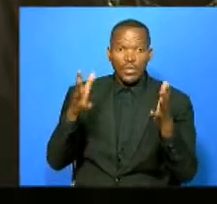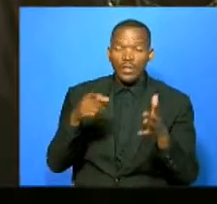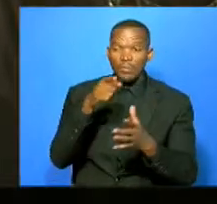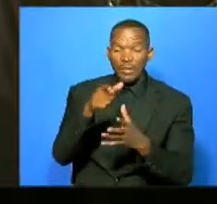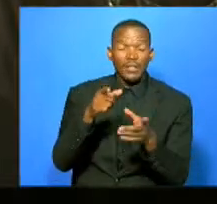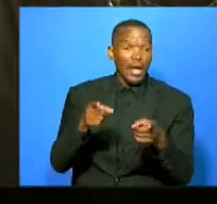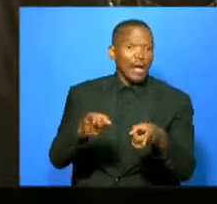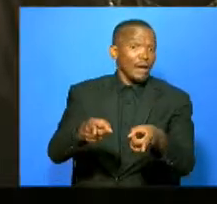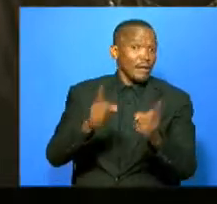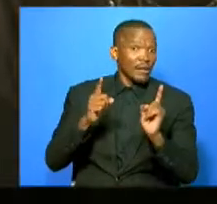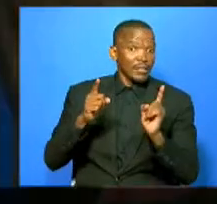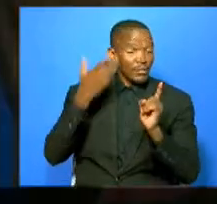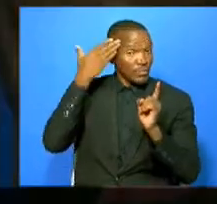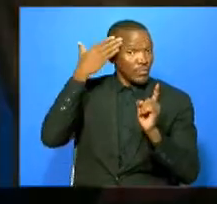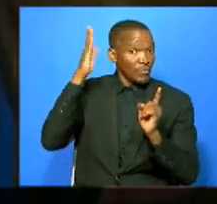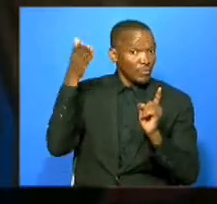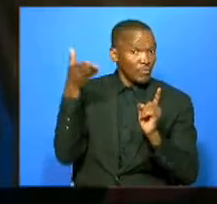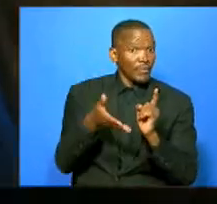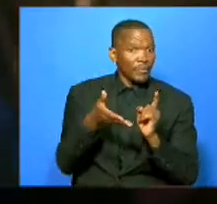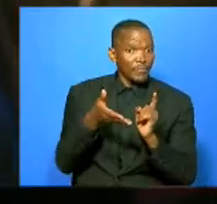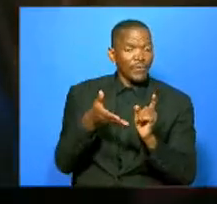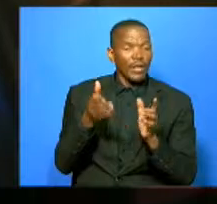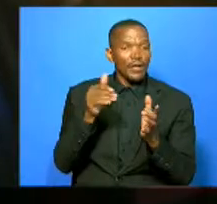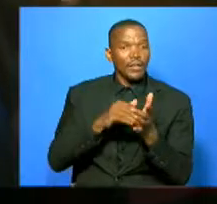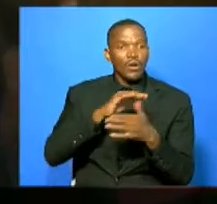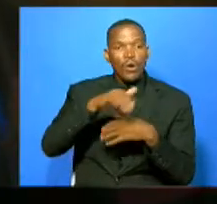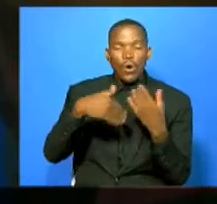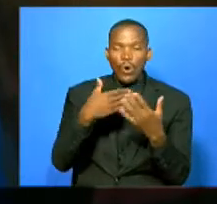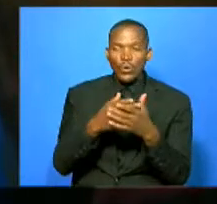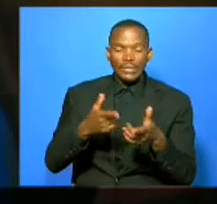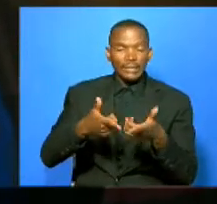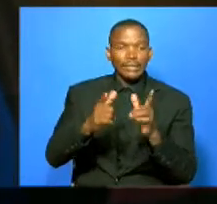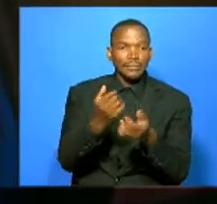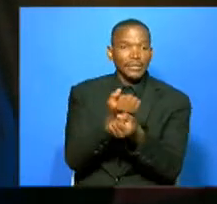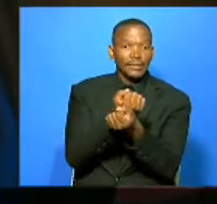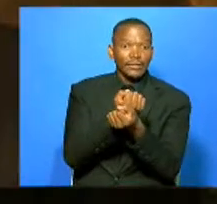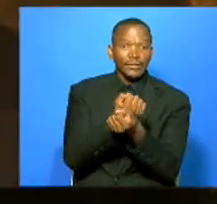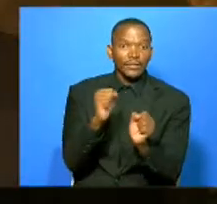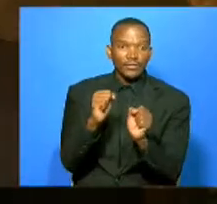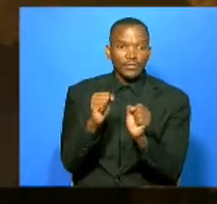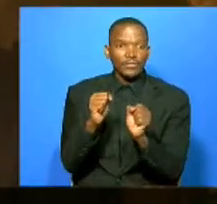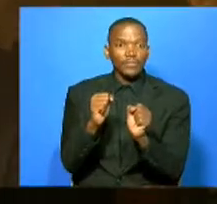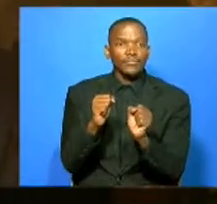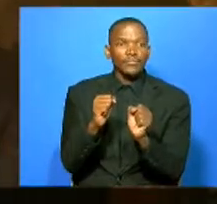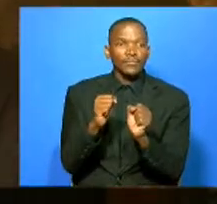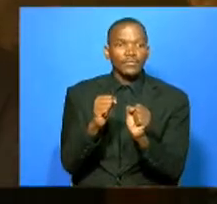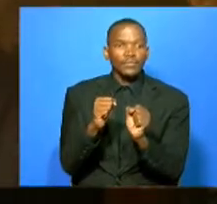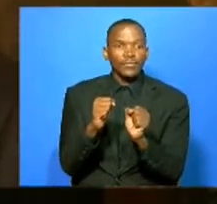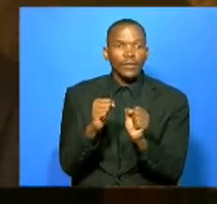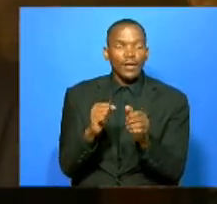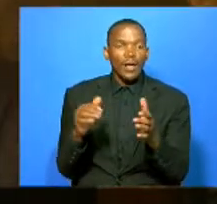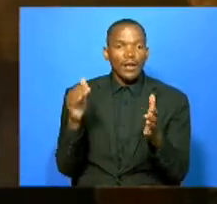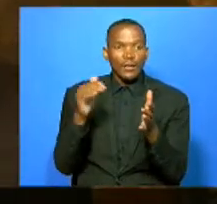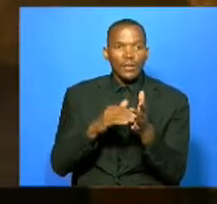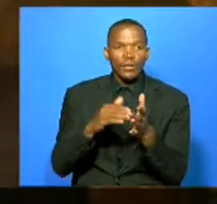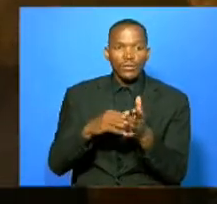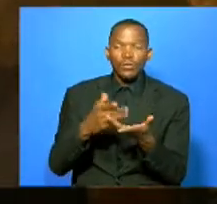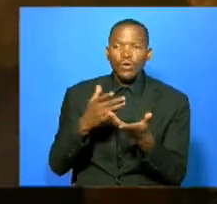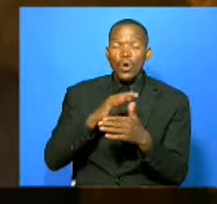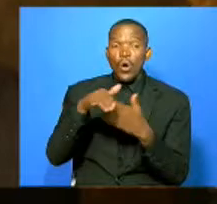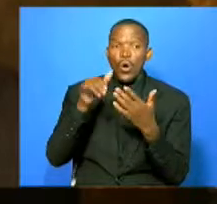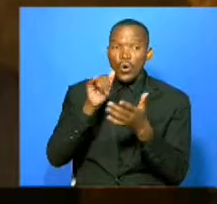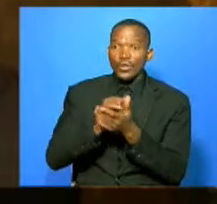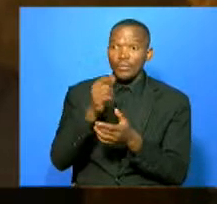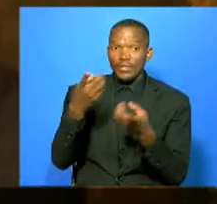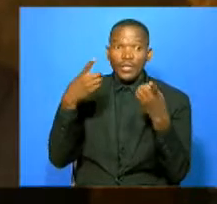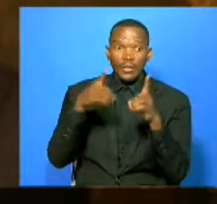mo diphatseng tse dintsinyana a re ipabaleleng batswana betso empa bogale jwa gago le ga bo ka